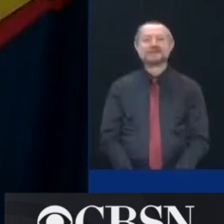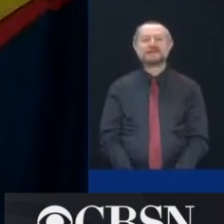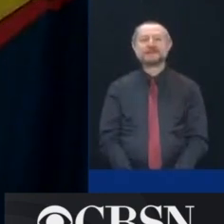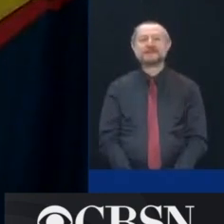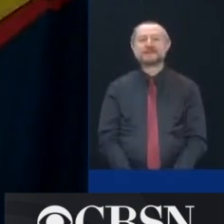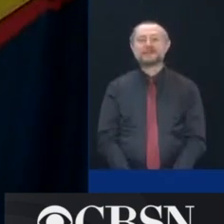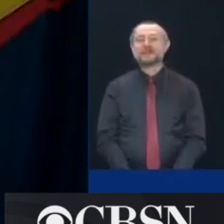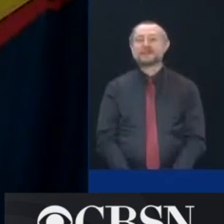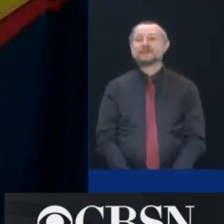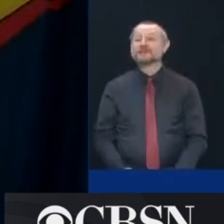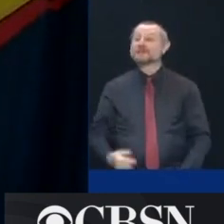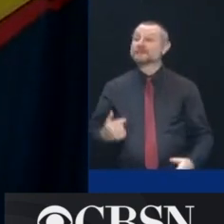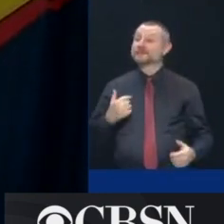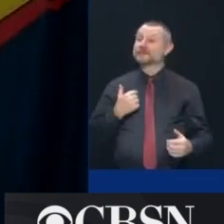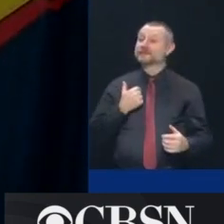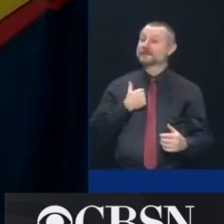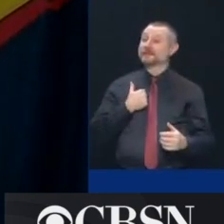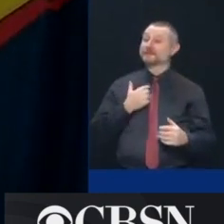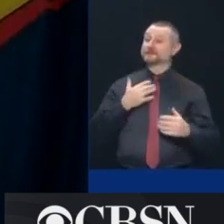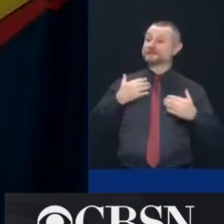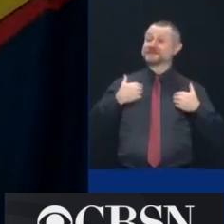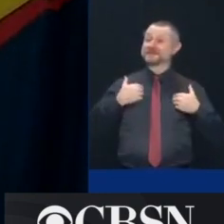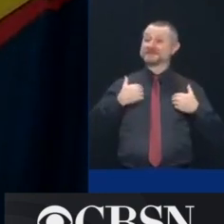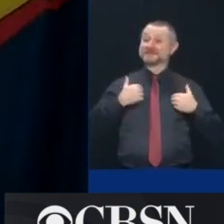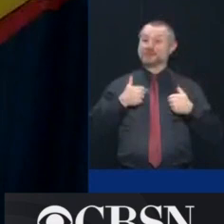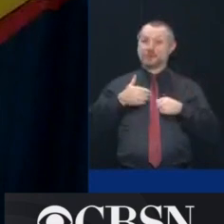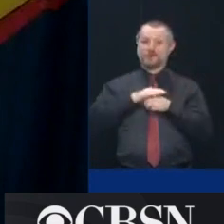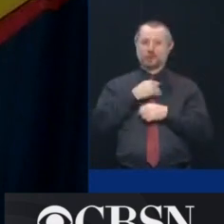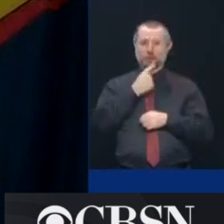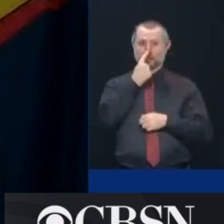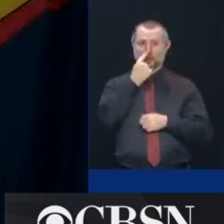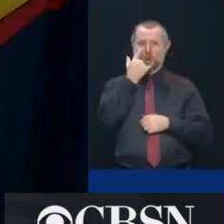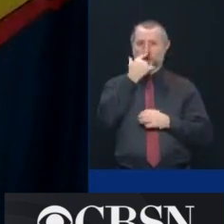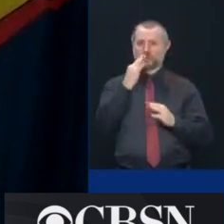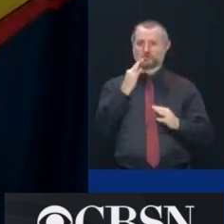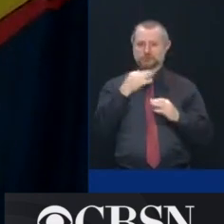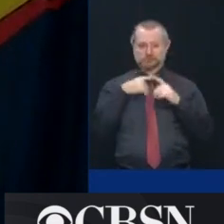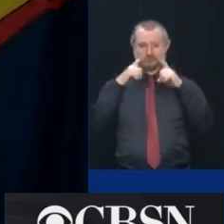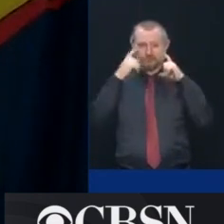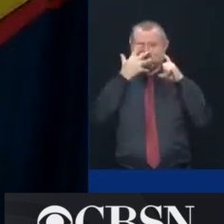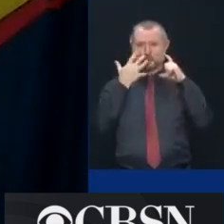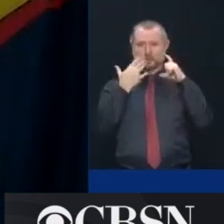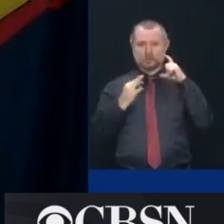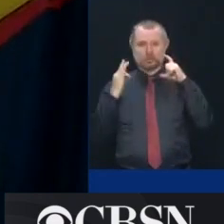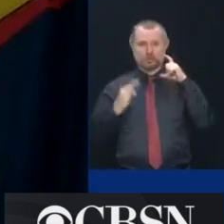Especially good on me. Covers my nose and everything. I'm better looking with the mask.